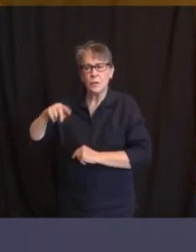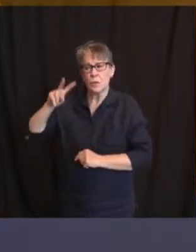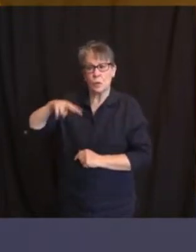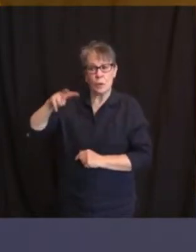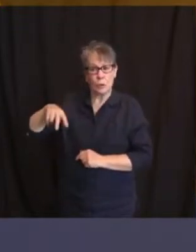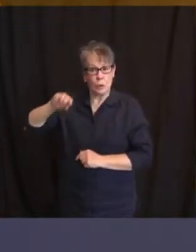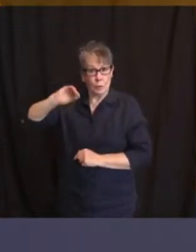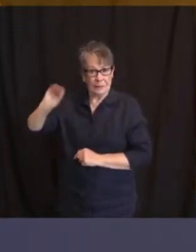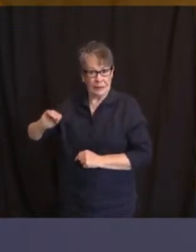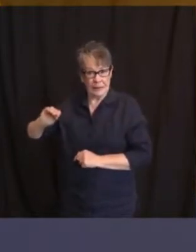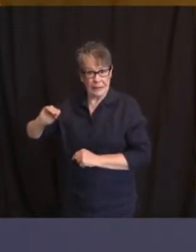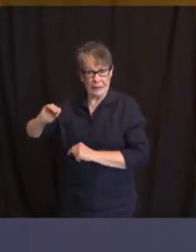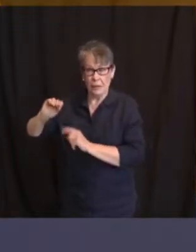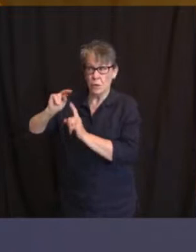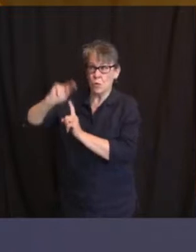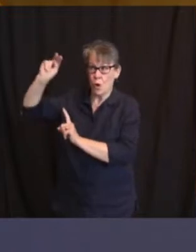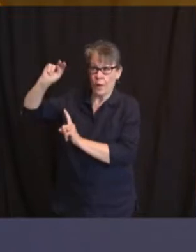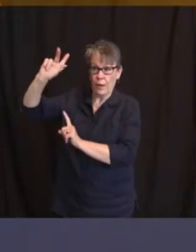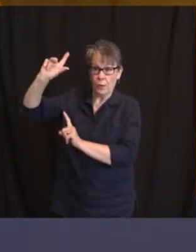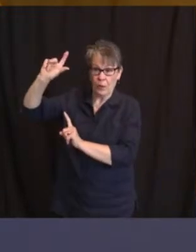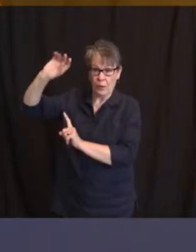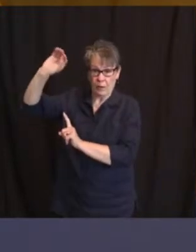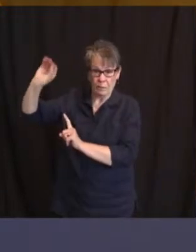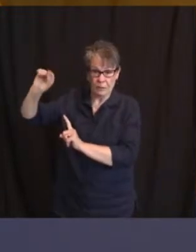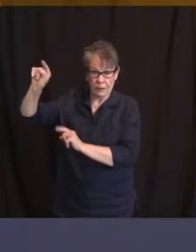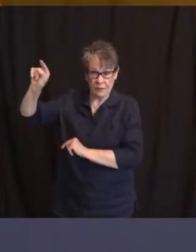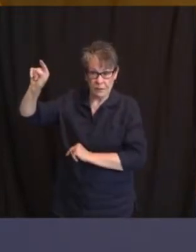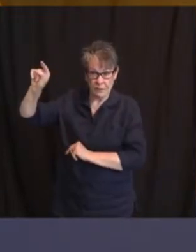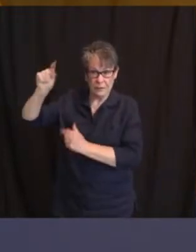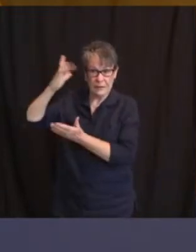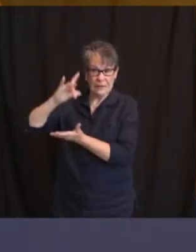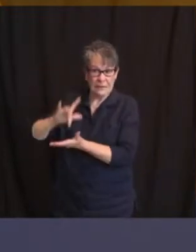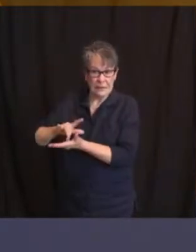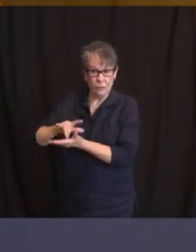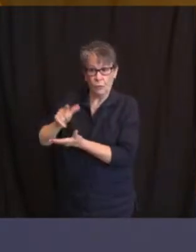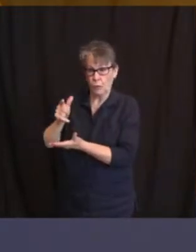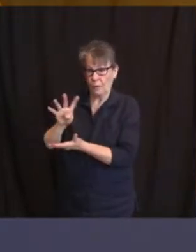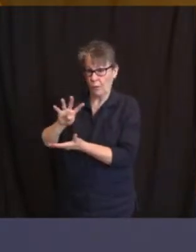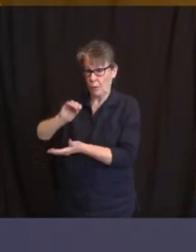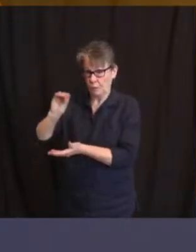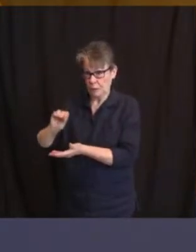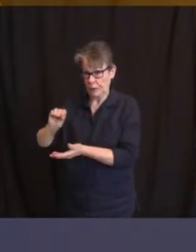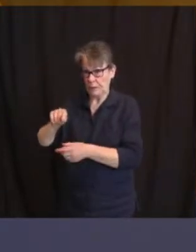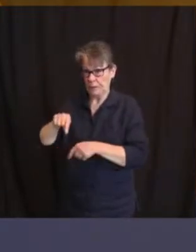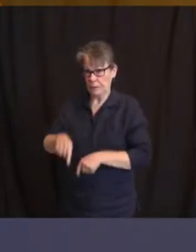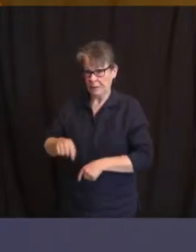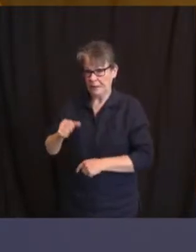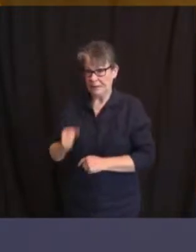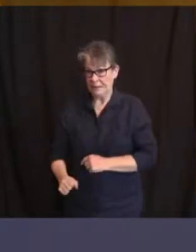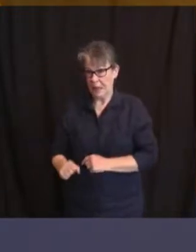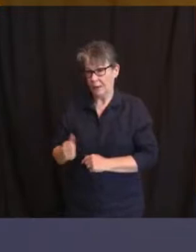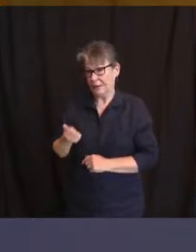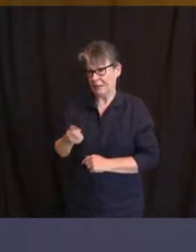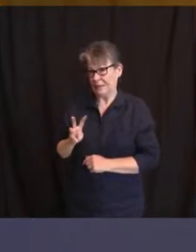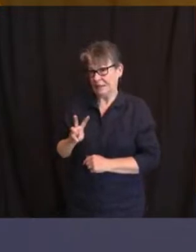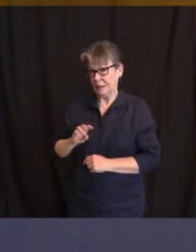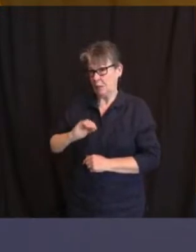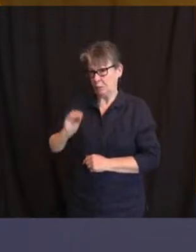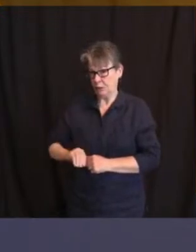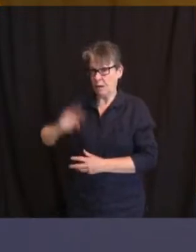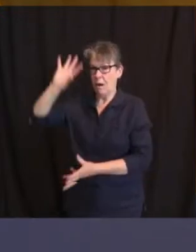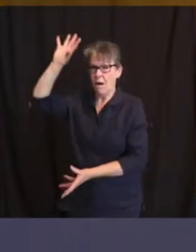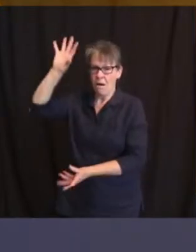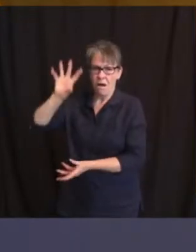23%. The central is 24%, and the south, 16%. So that concludes the